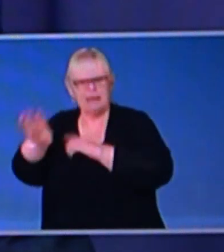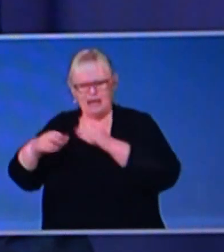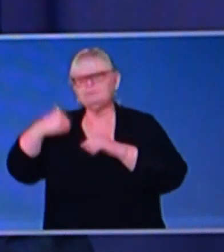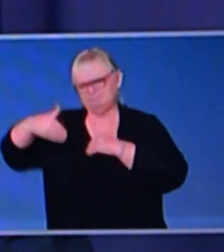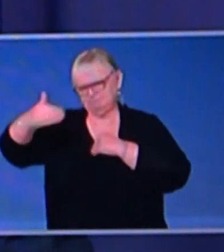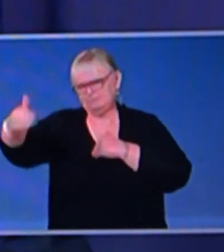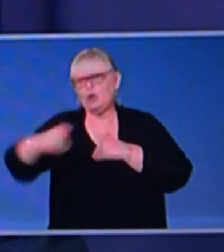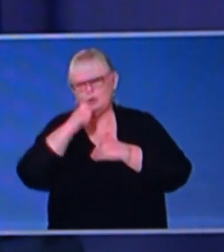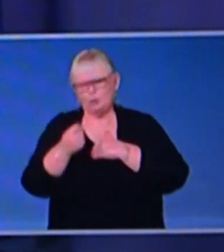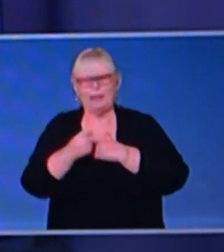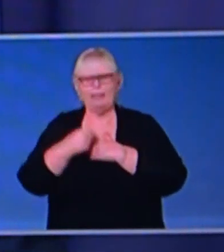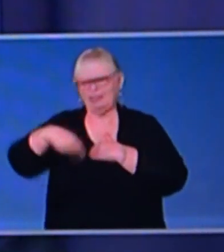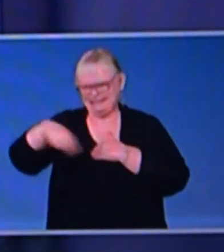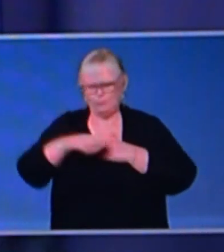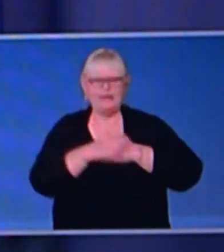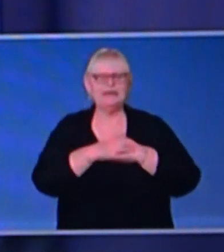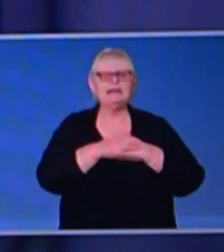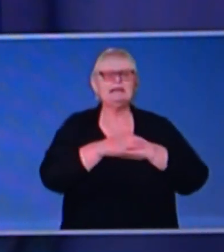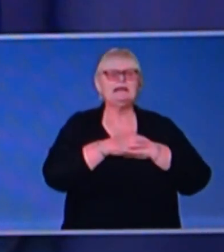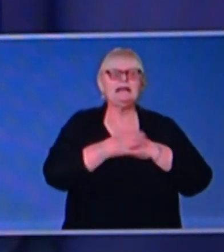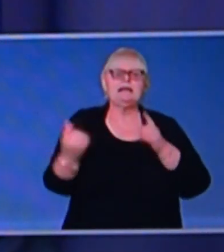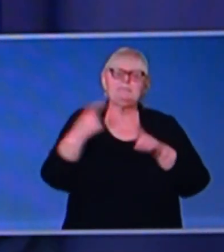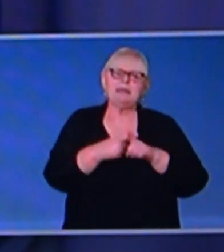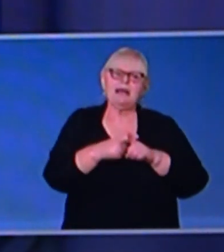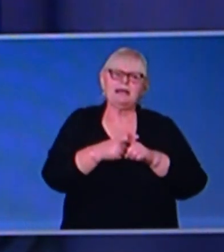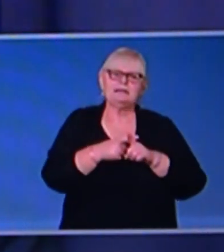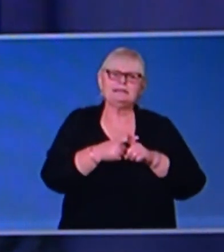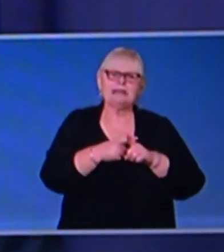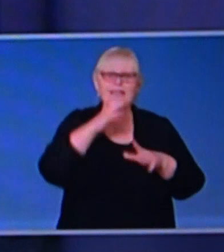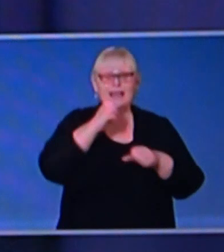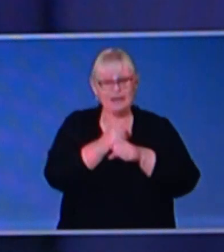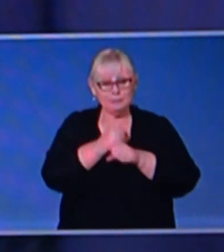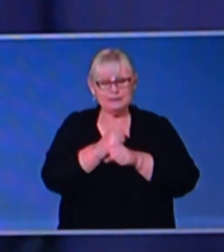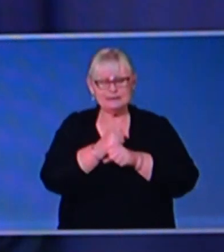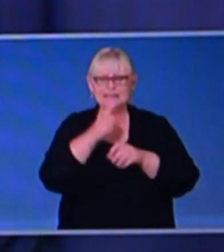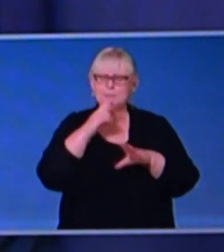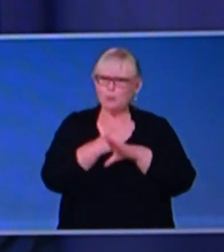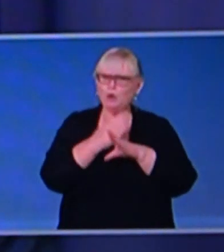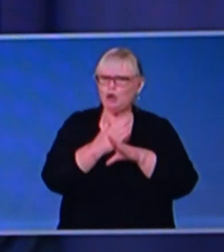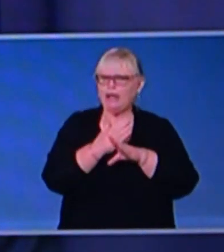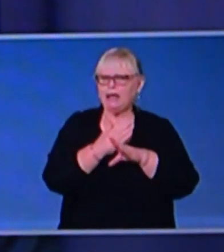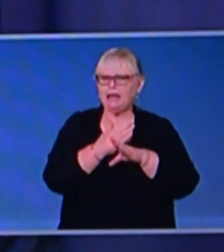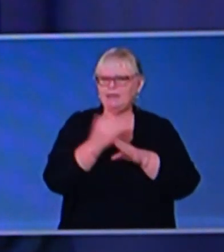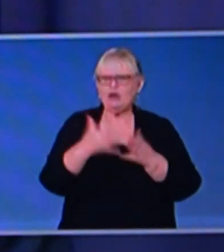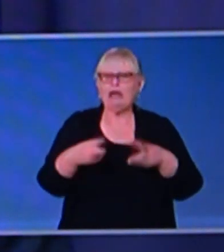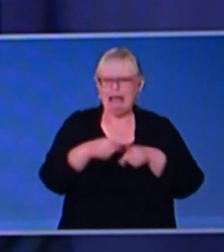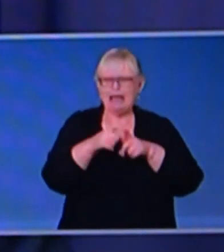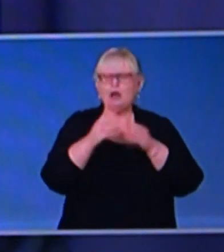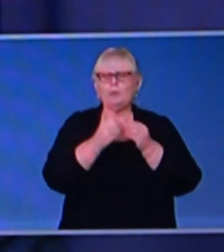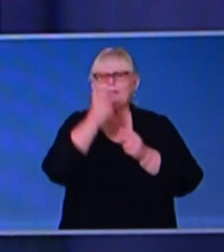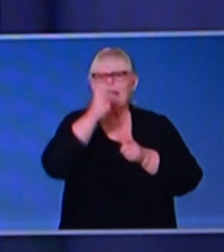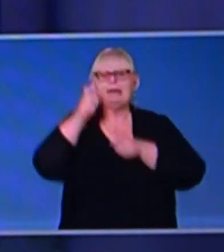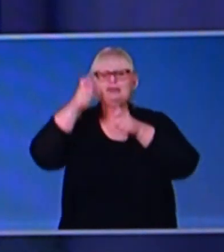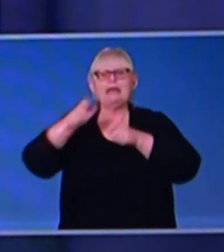course of this week. I can also note that the government has been working closely with the aged care